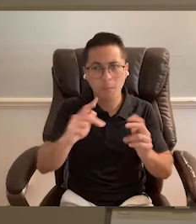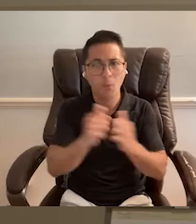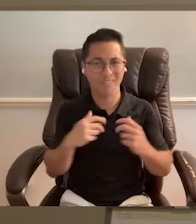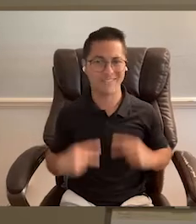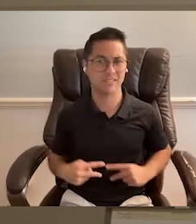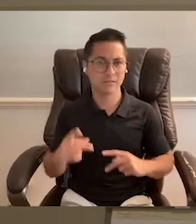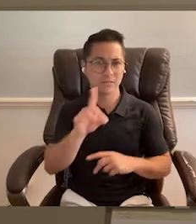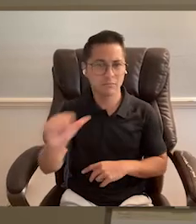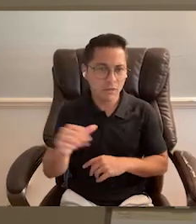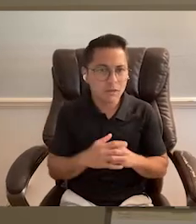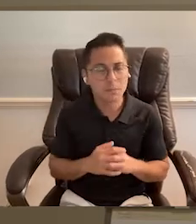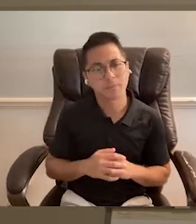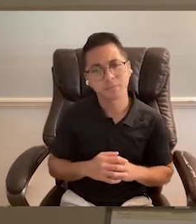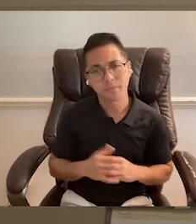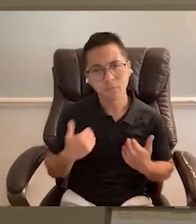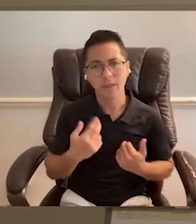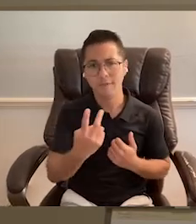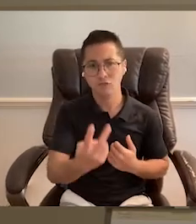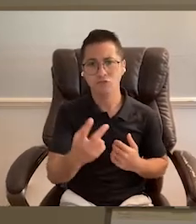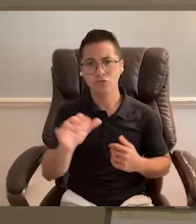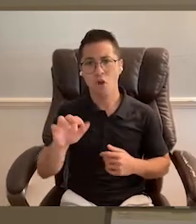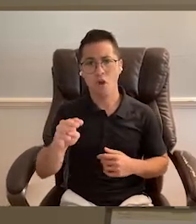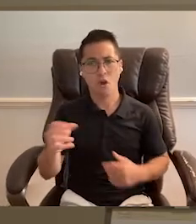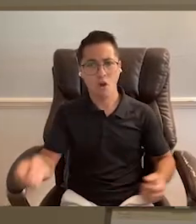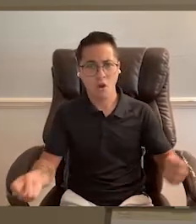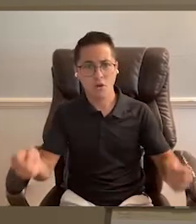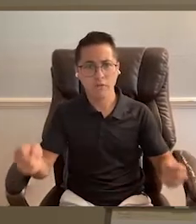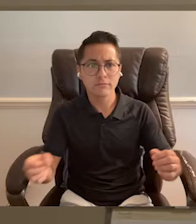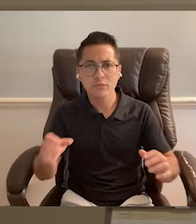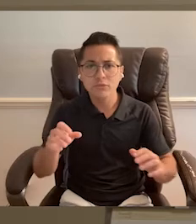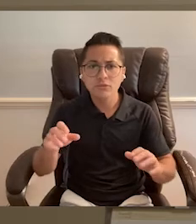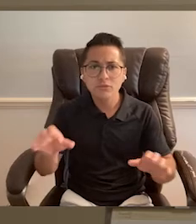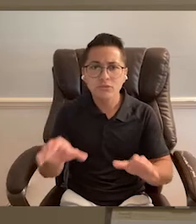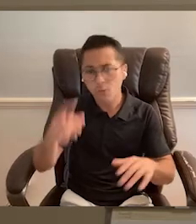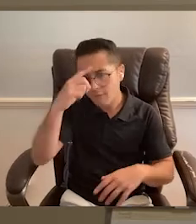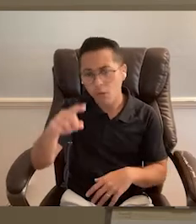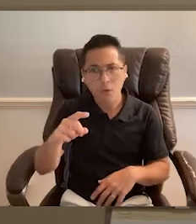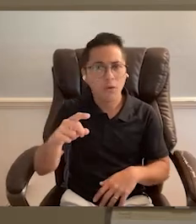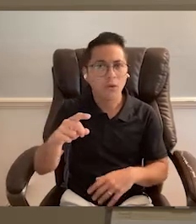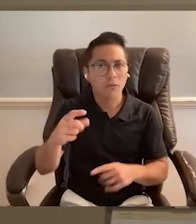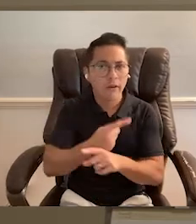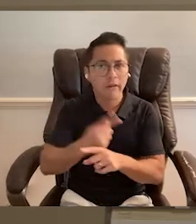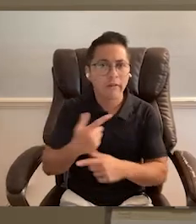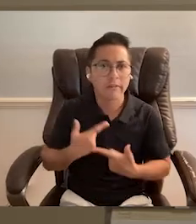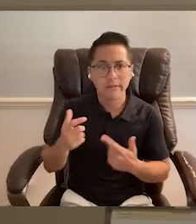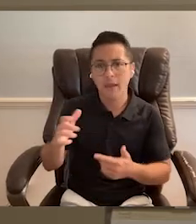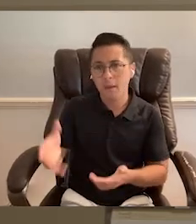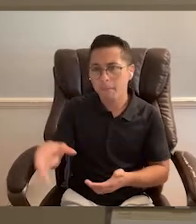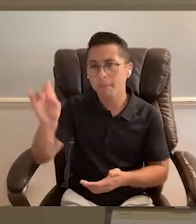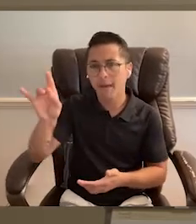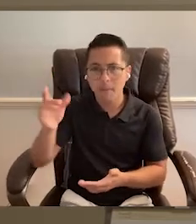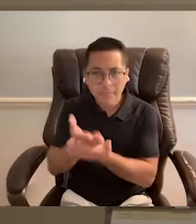one of the projects we look at is called the Ice Ride device. It is designed such that it allows you to correct the asymmetric gait pattern when you have a